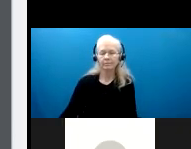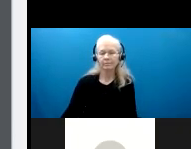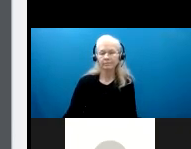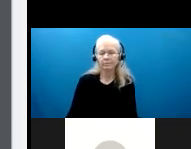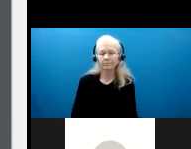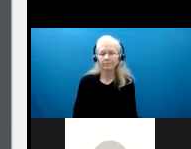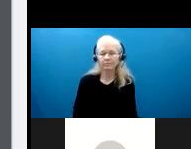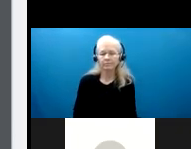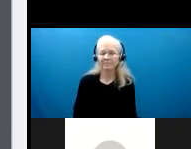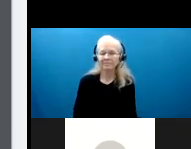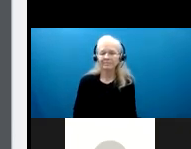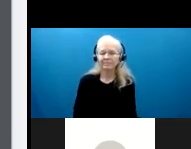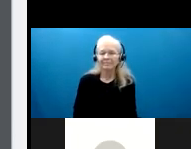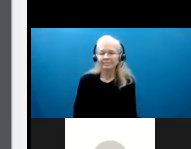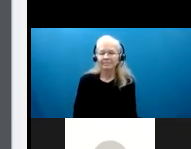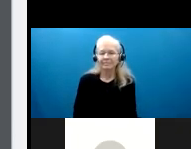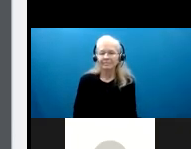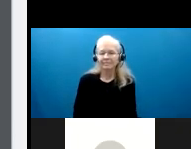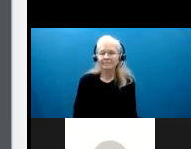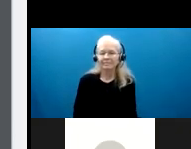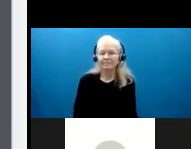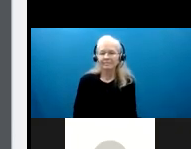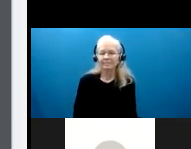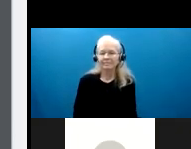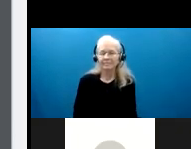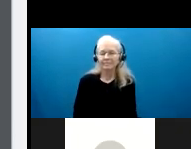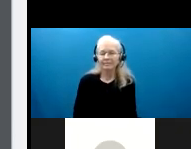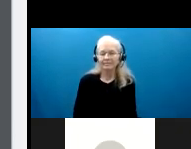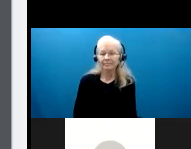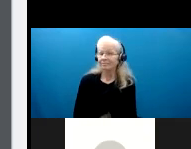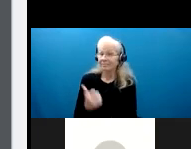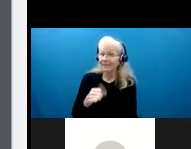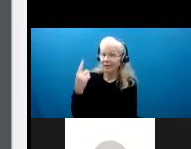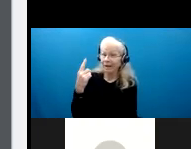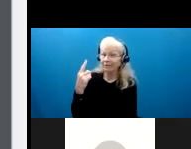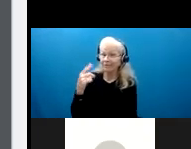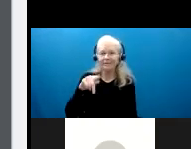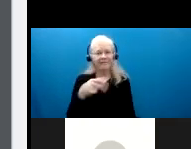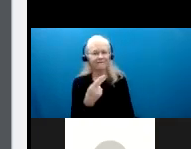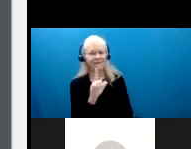Anyone?